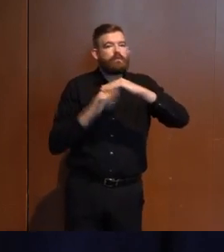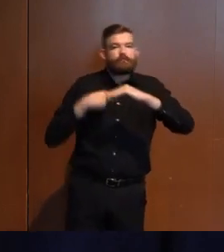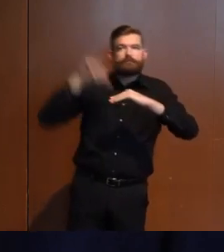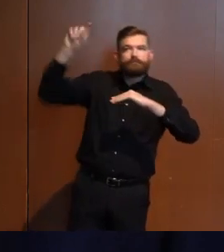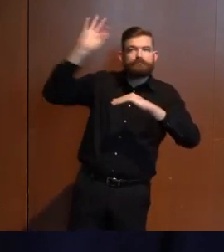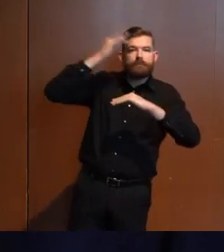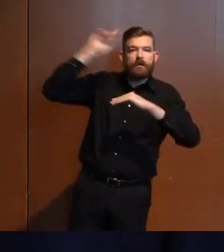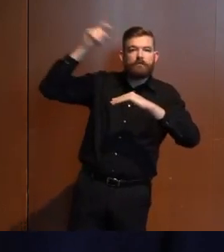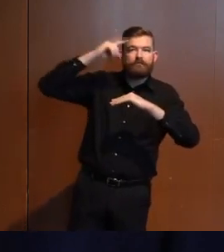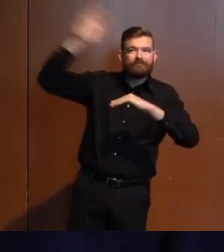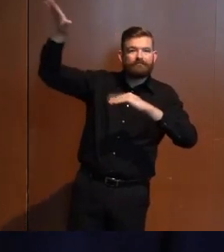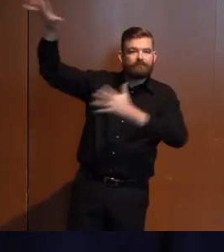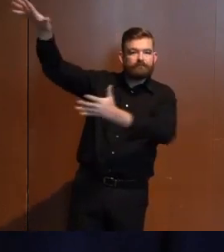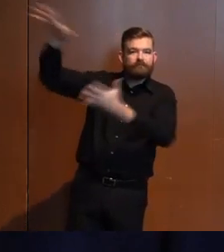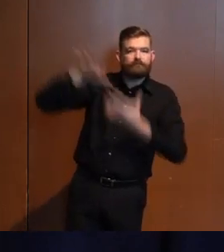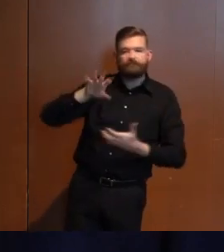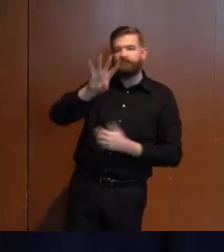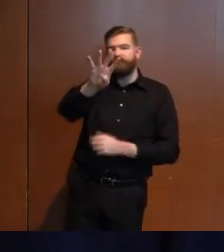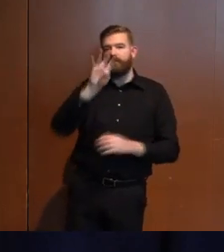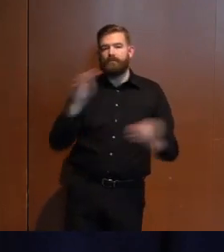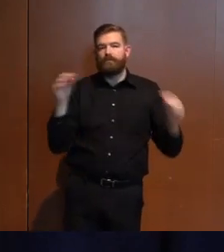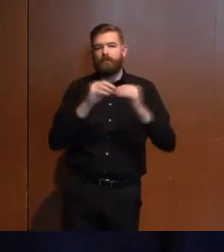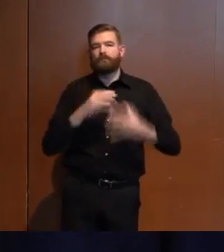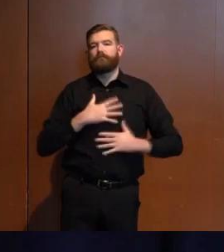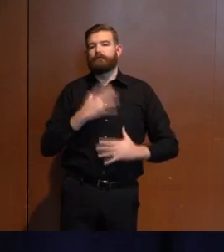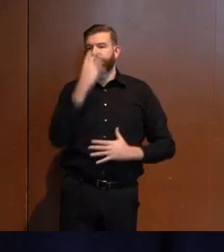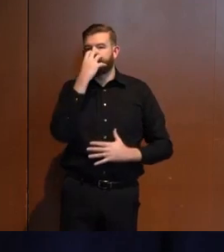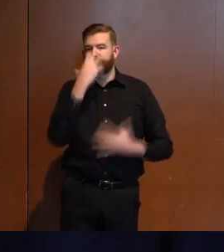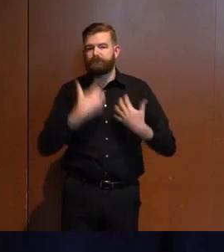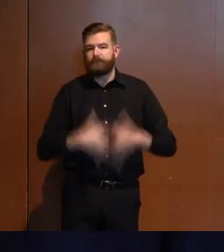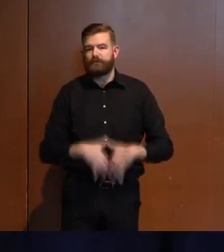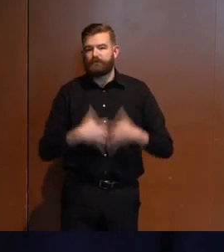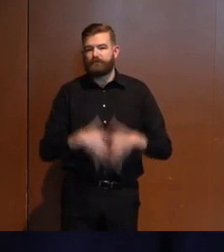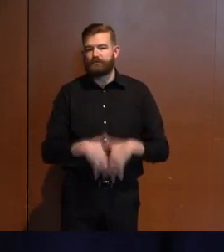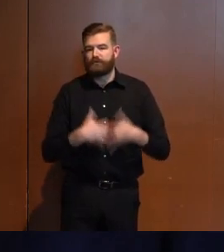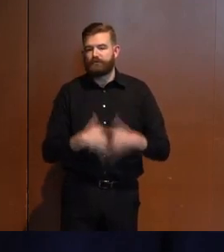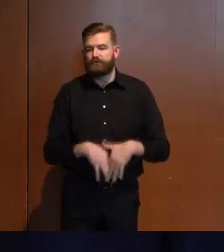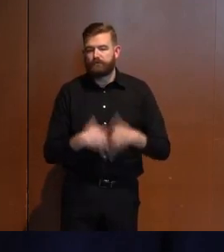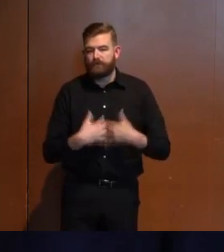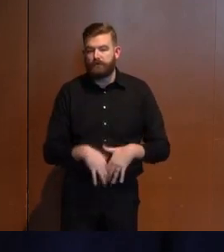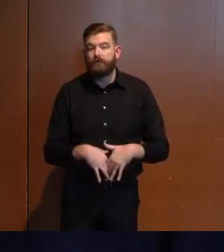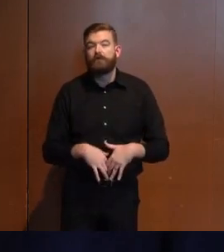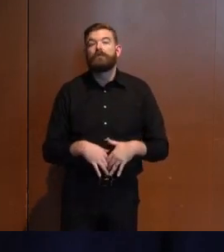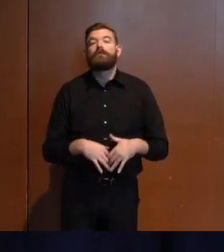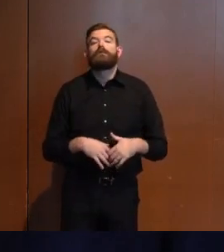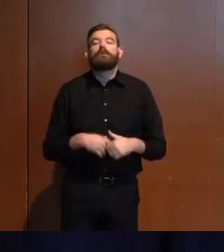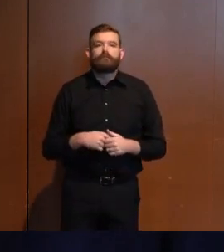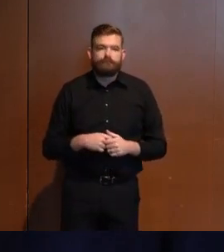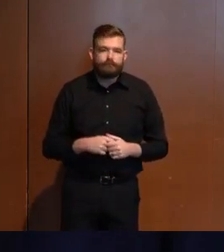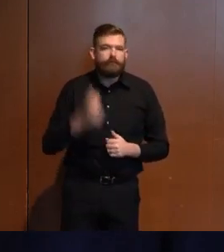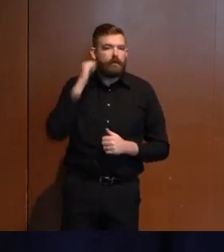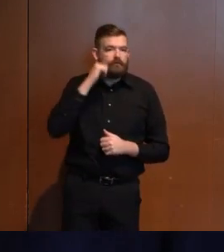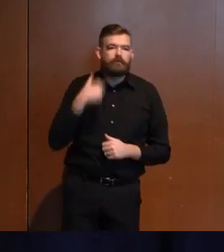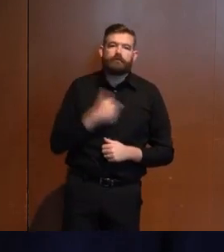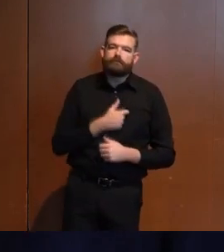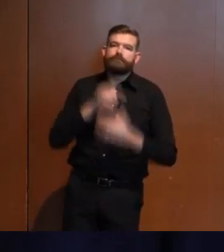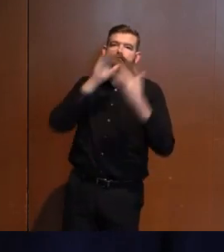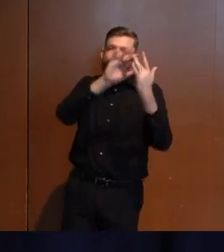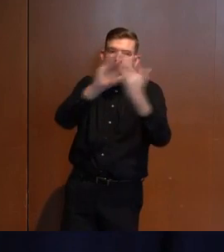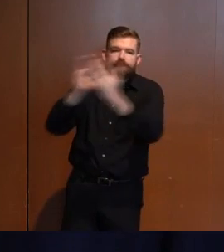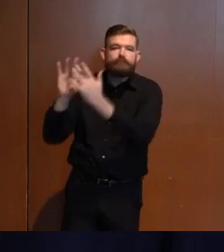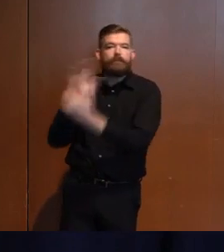ventilators. We're tracking every day with some of those hospitals up there with phone calls. Critical care right